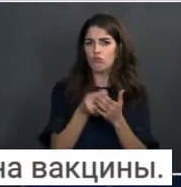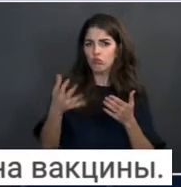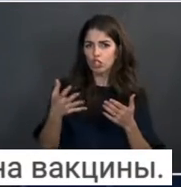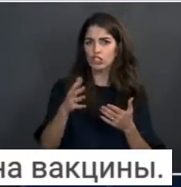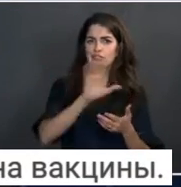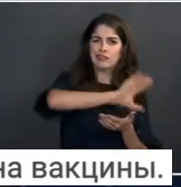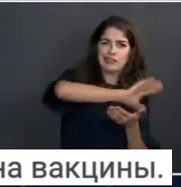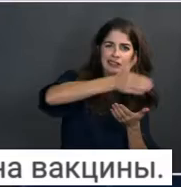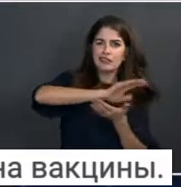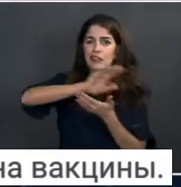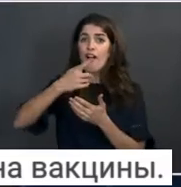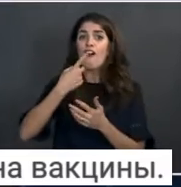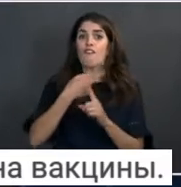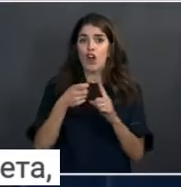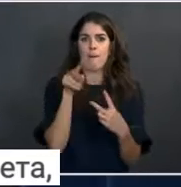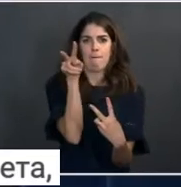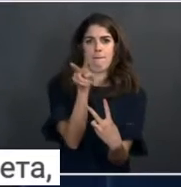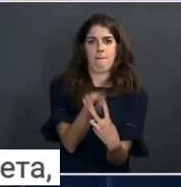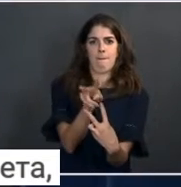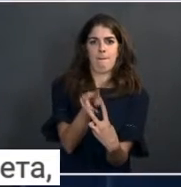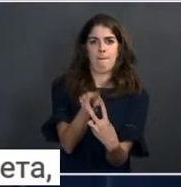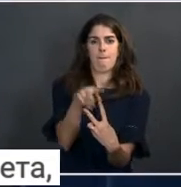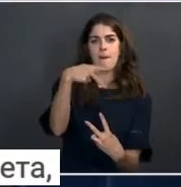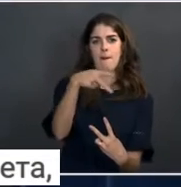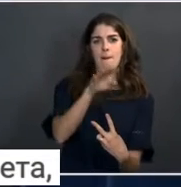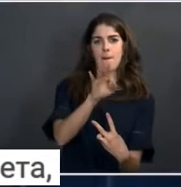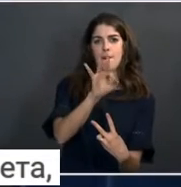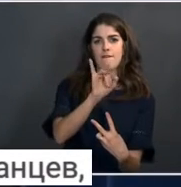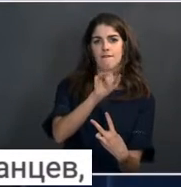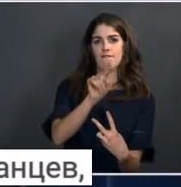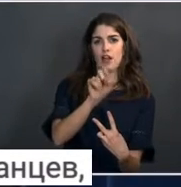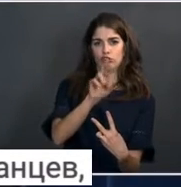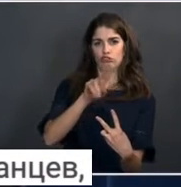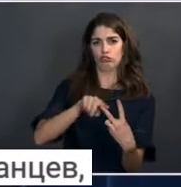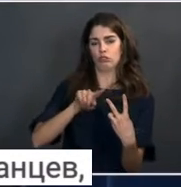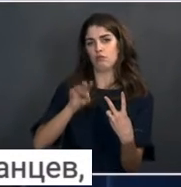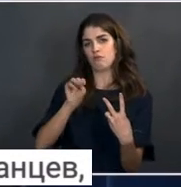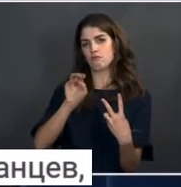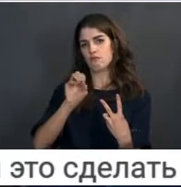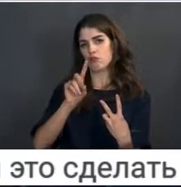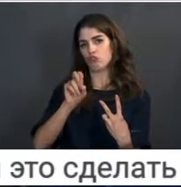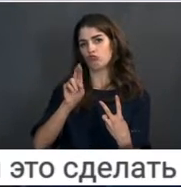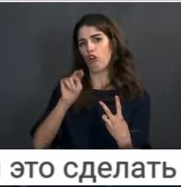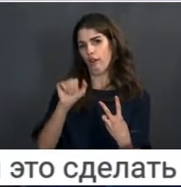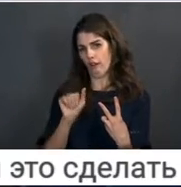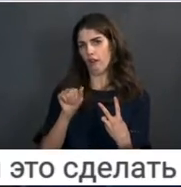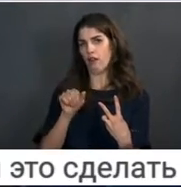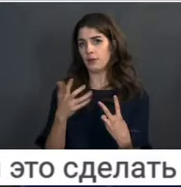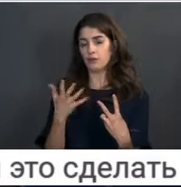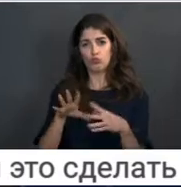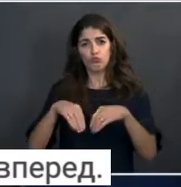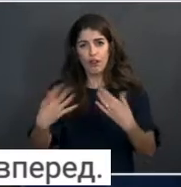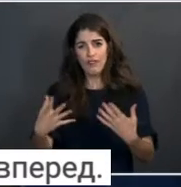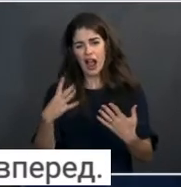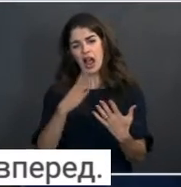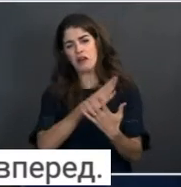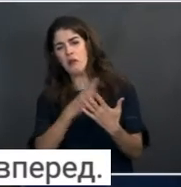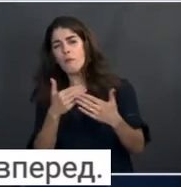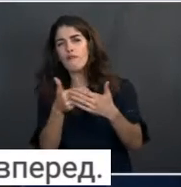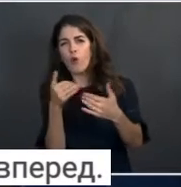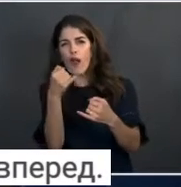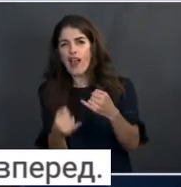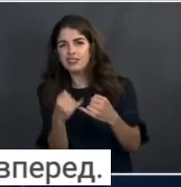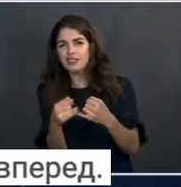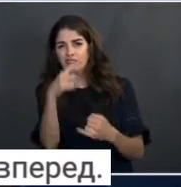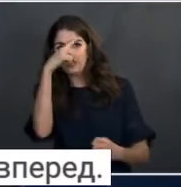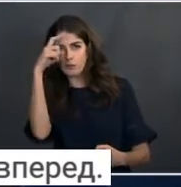large orders for vaccines that we'll have by the end of this summer to get into the arms of Americans to ensure that we would be able to do that even without any